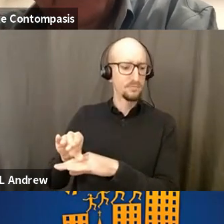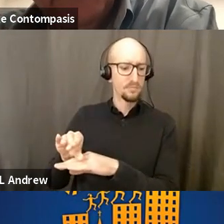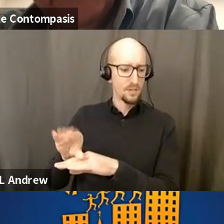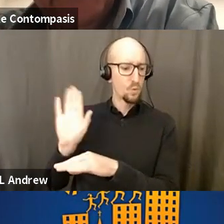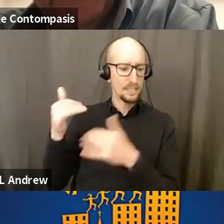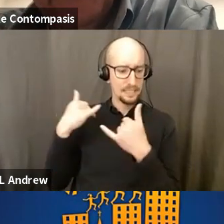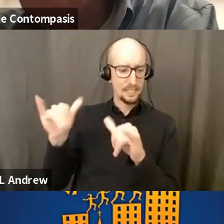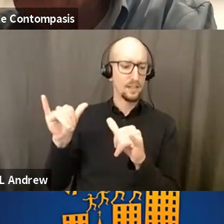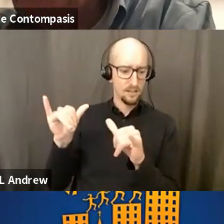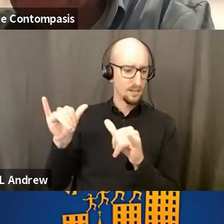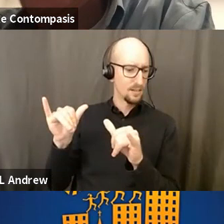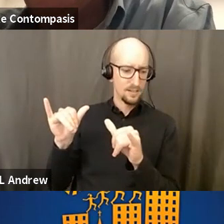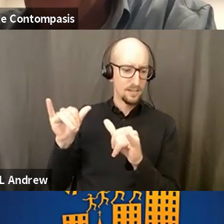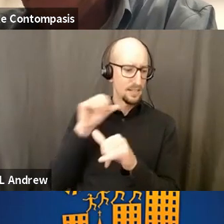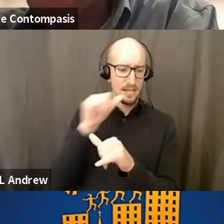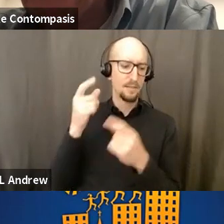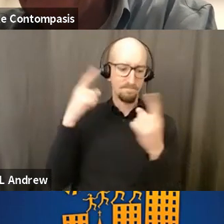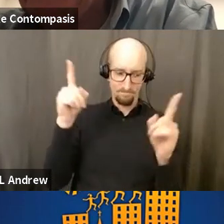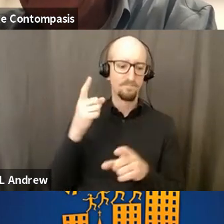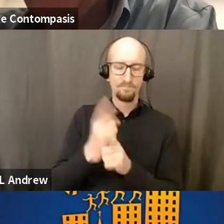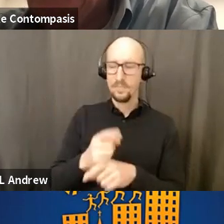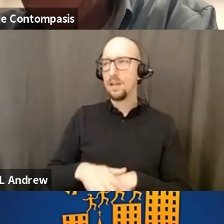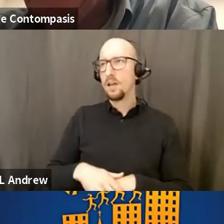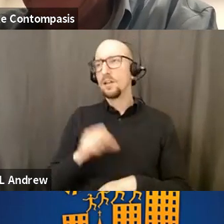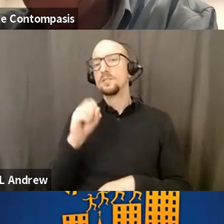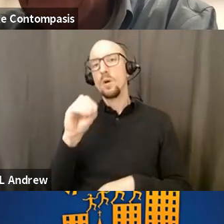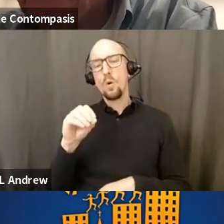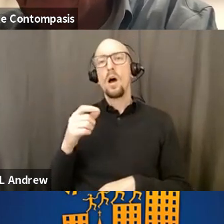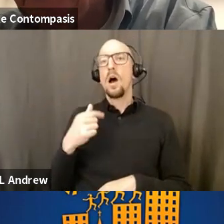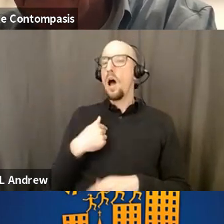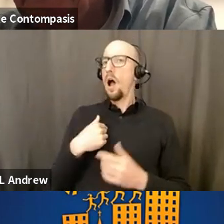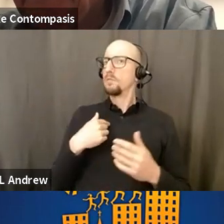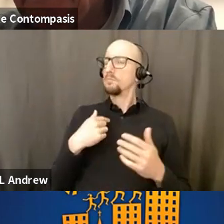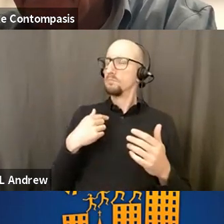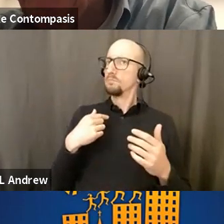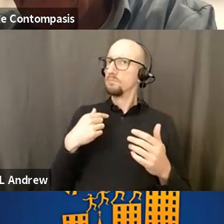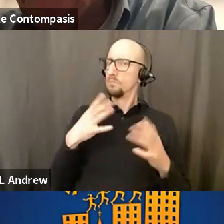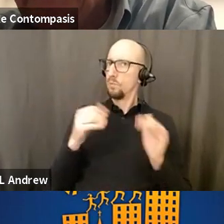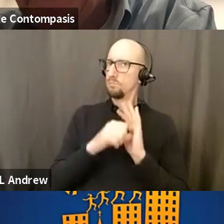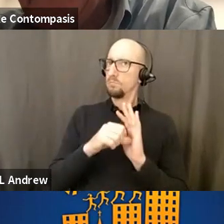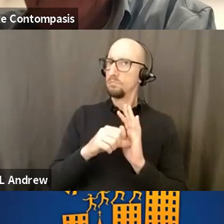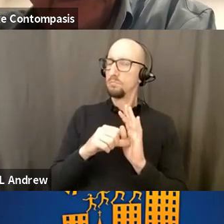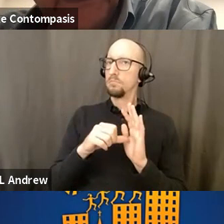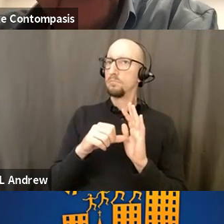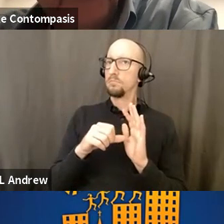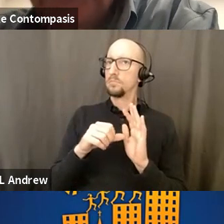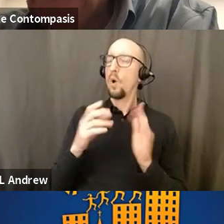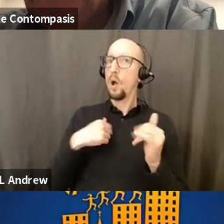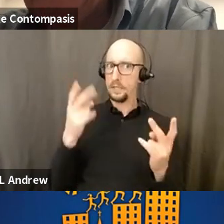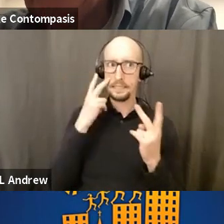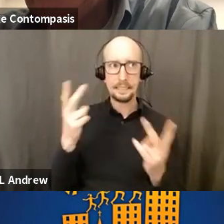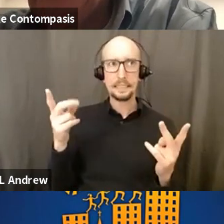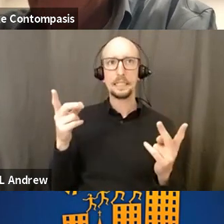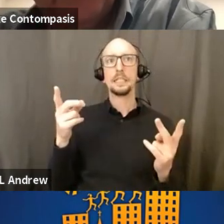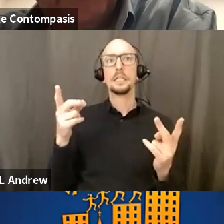think I have moved to a point where I want that assessment, in my mind, to be